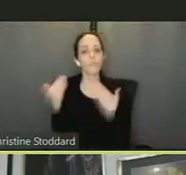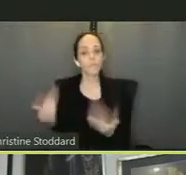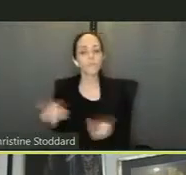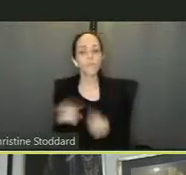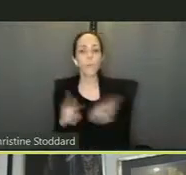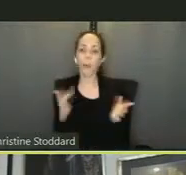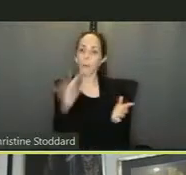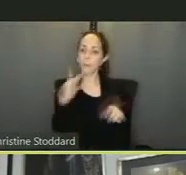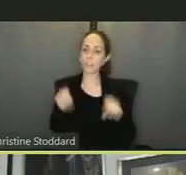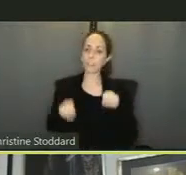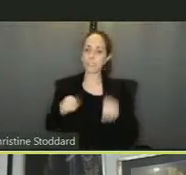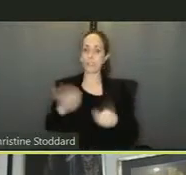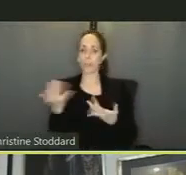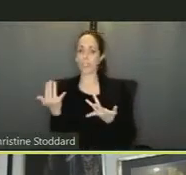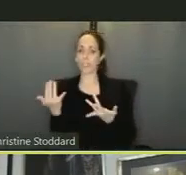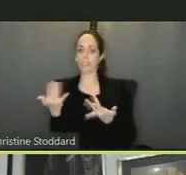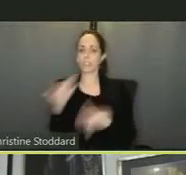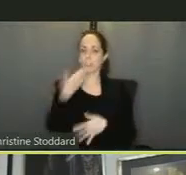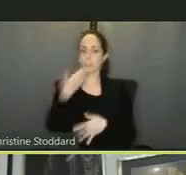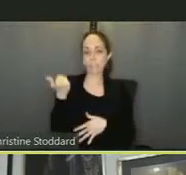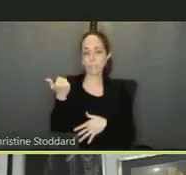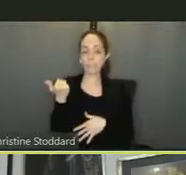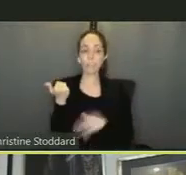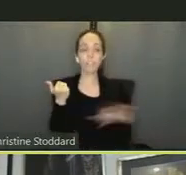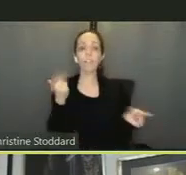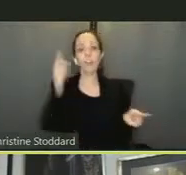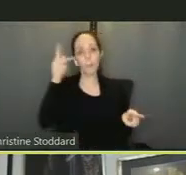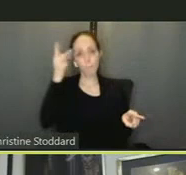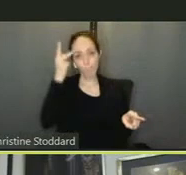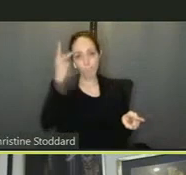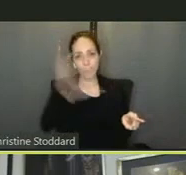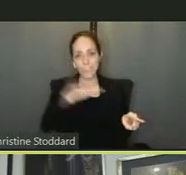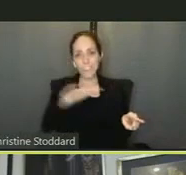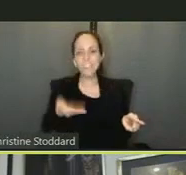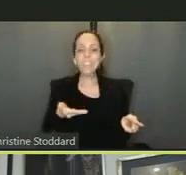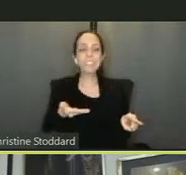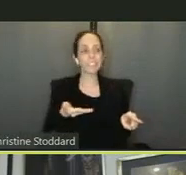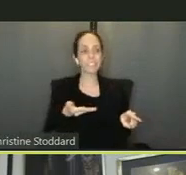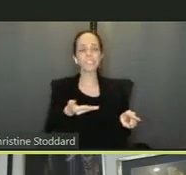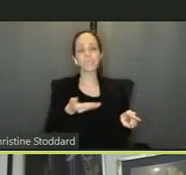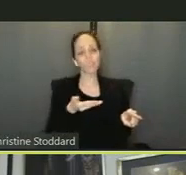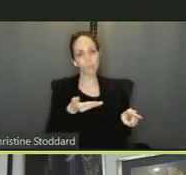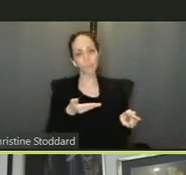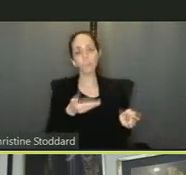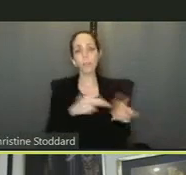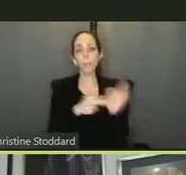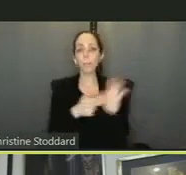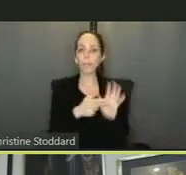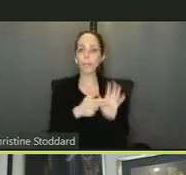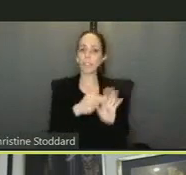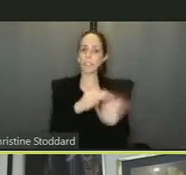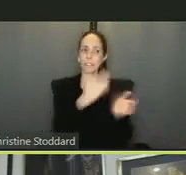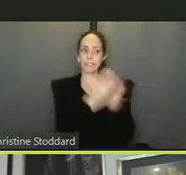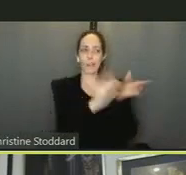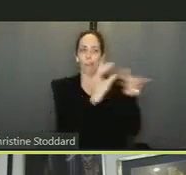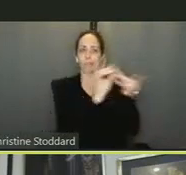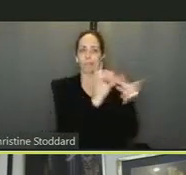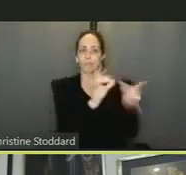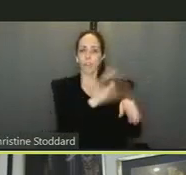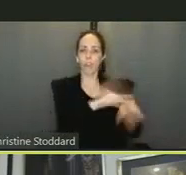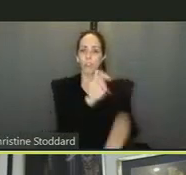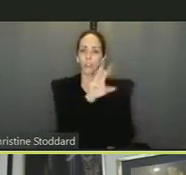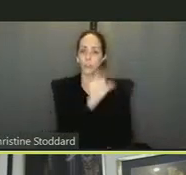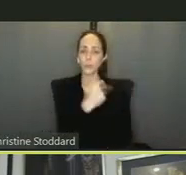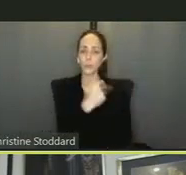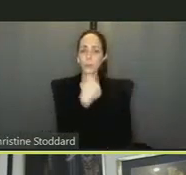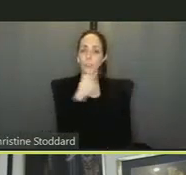impact on the development process, that the risks of COVID-19 are being exaggerated, and